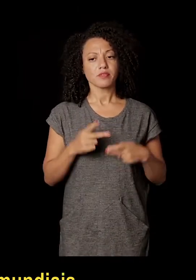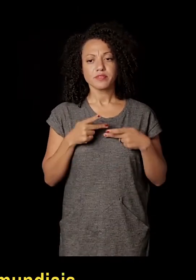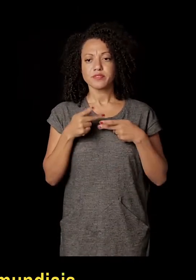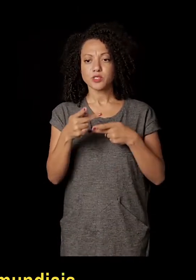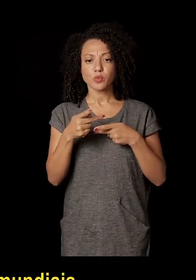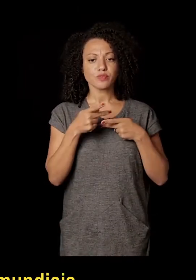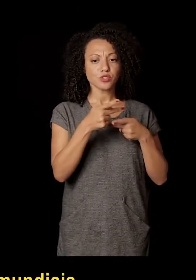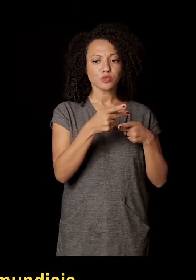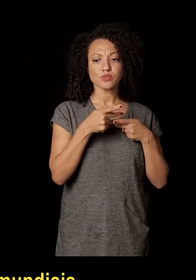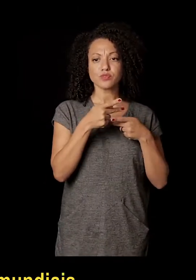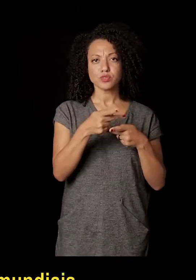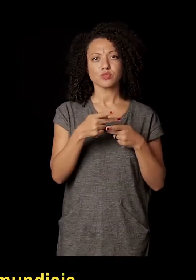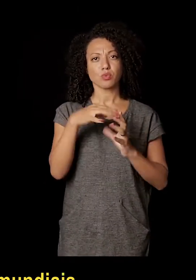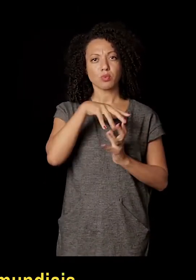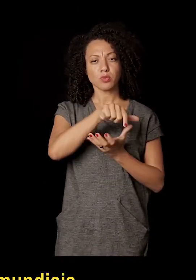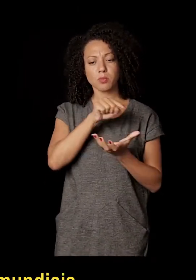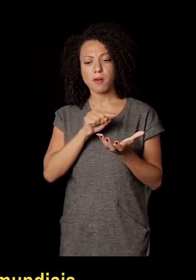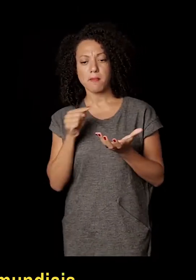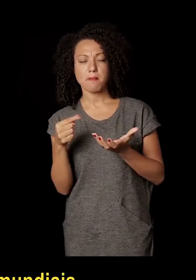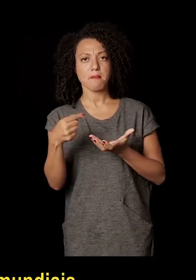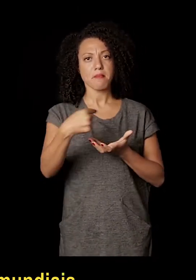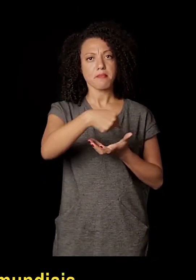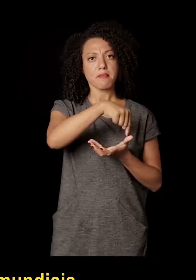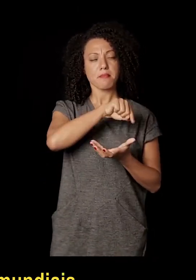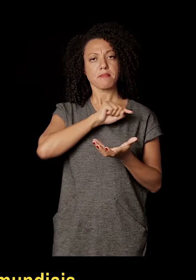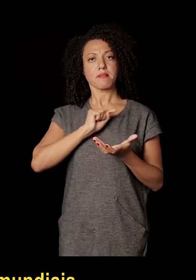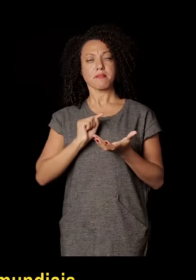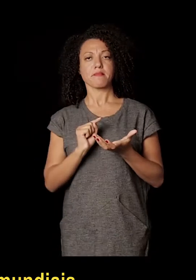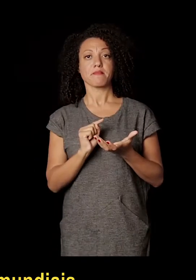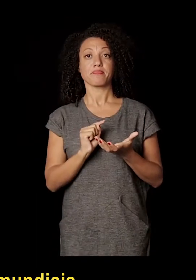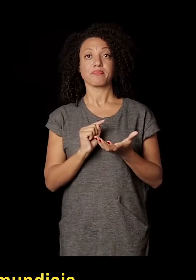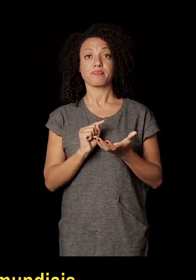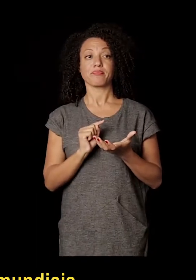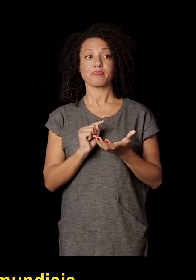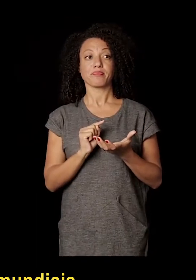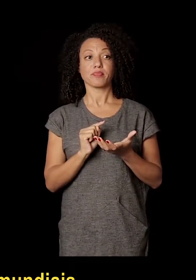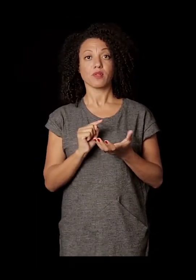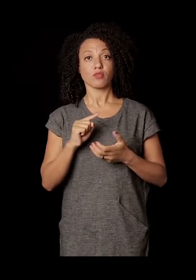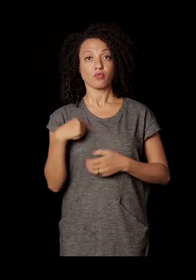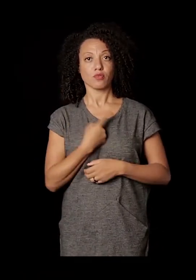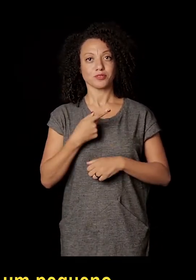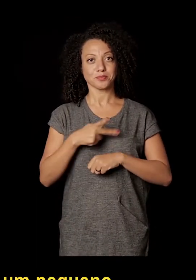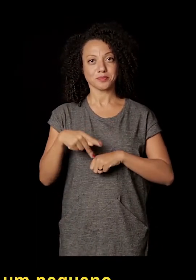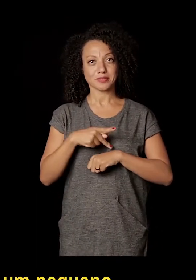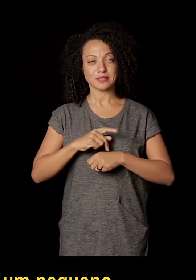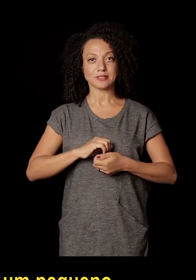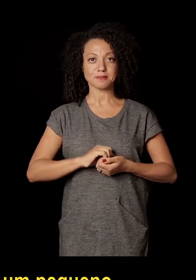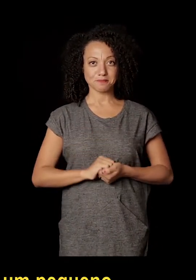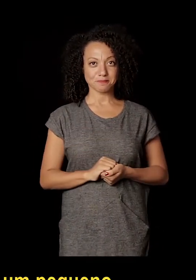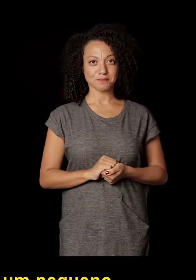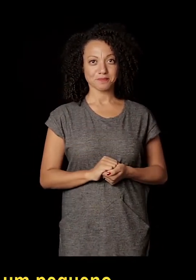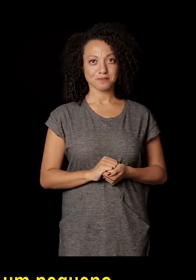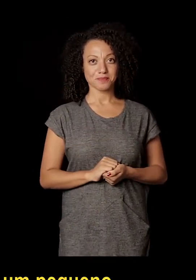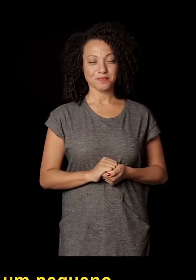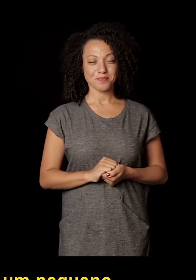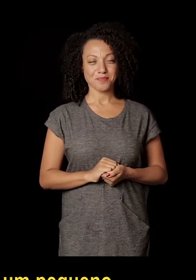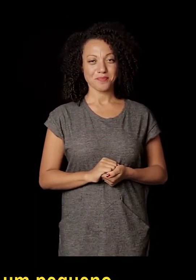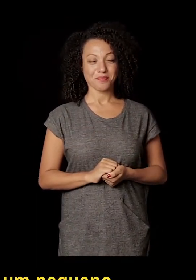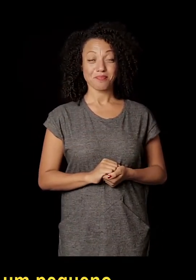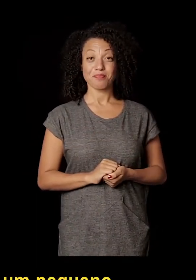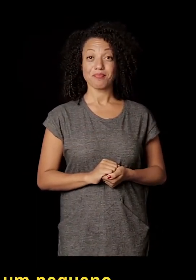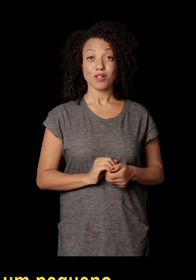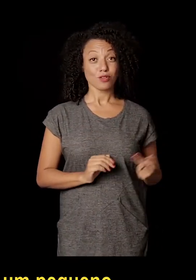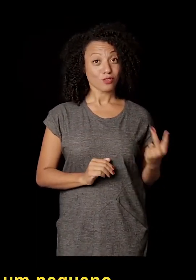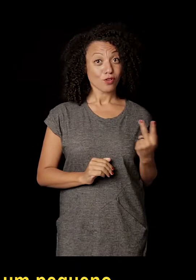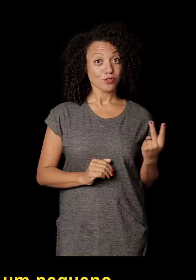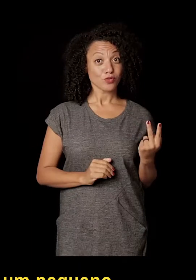by going through rural communities throughout the United States. By accident, we